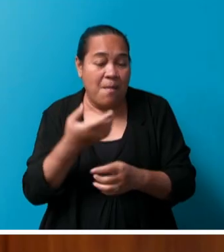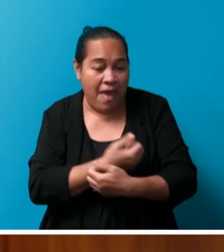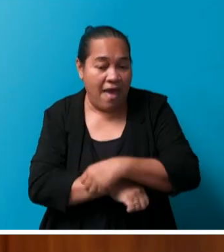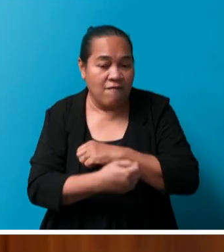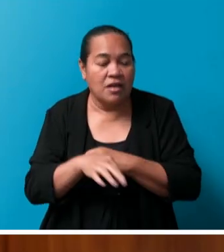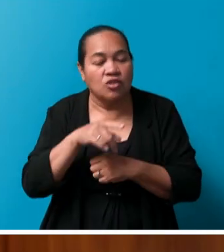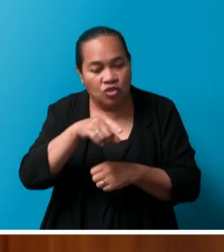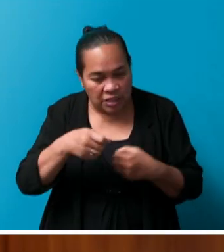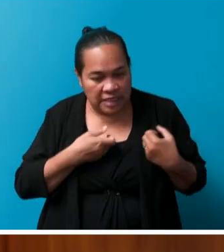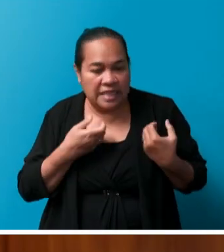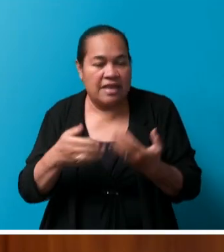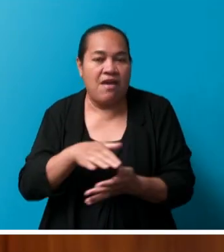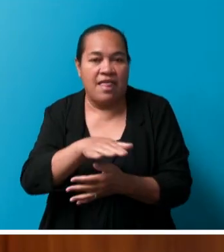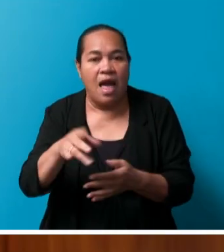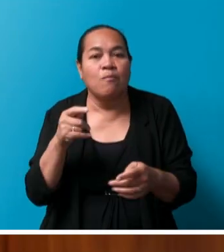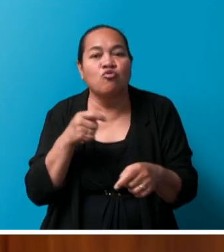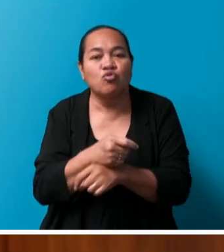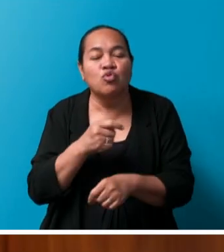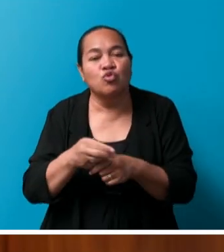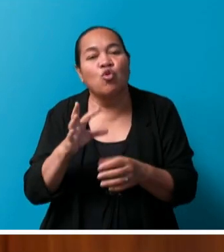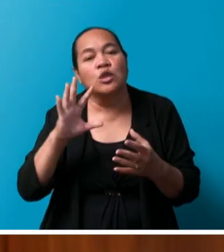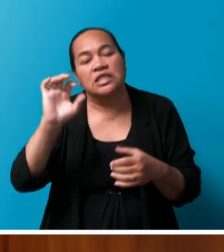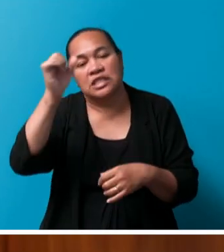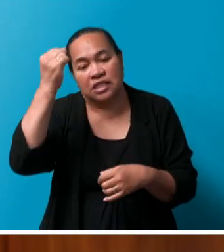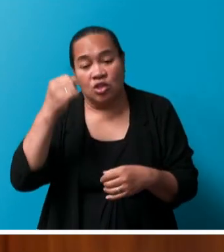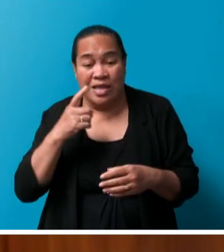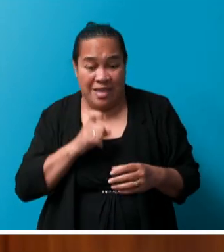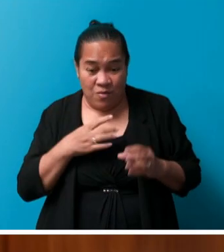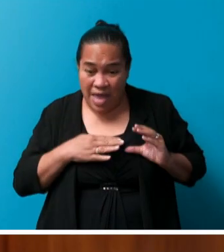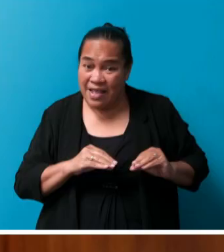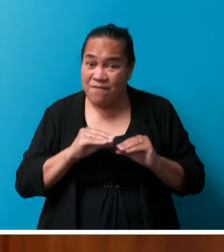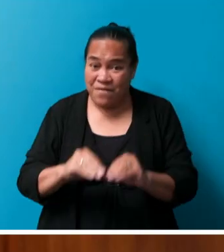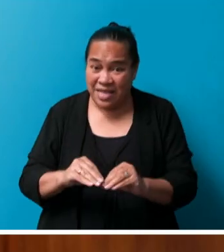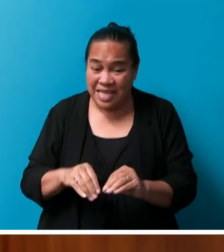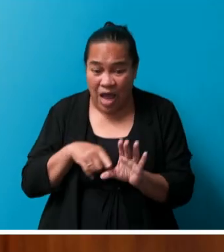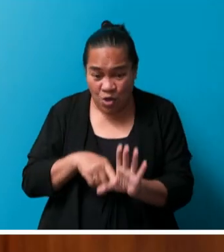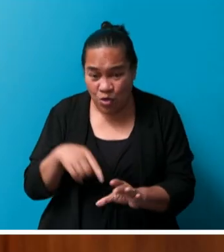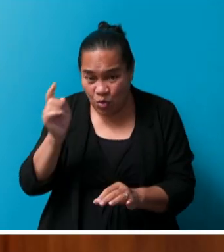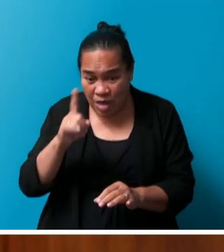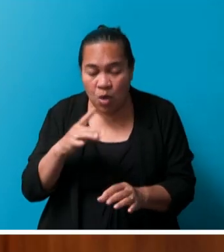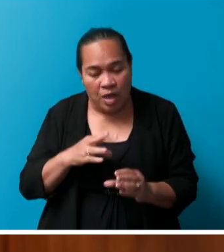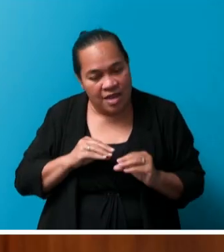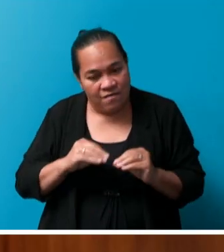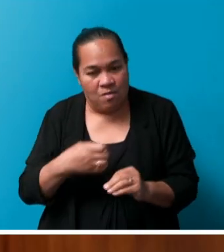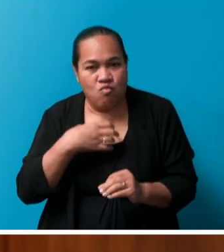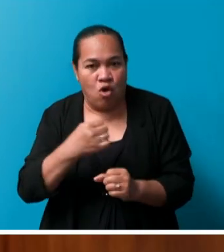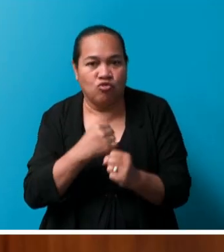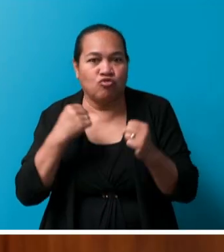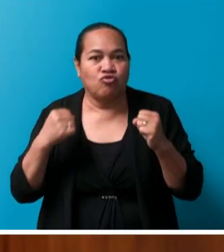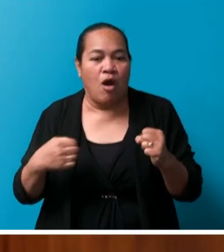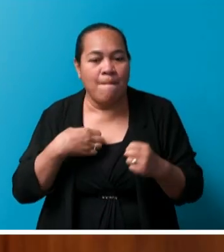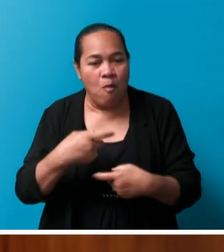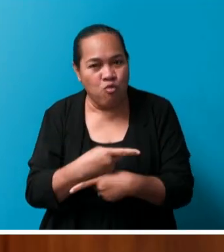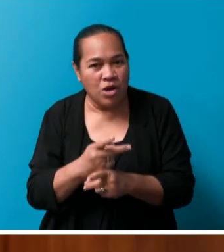succeed. By investing in our youths today, we are investing in a stronger, more productive, and